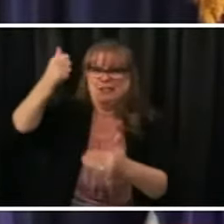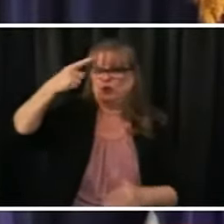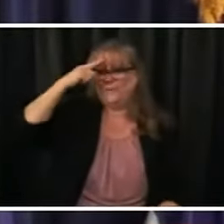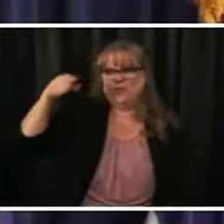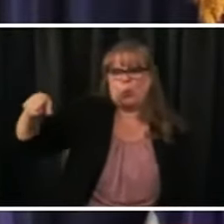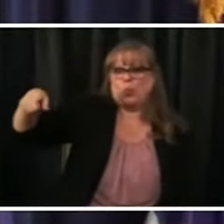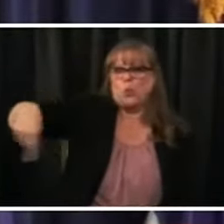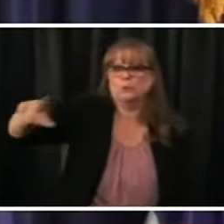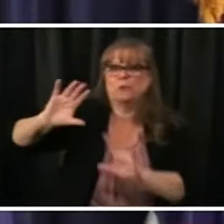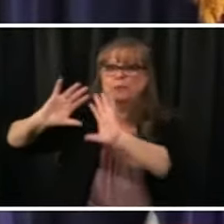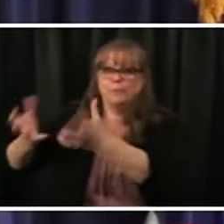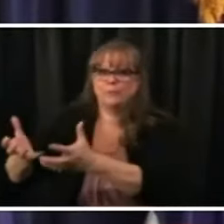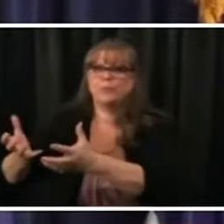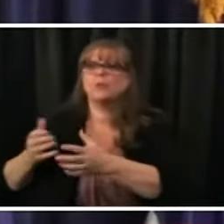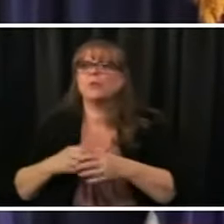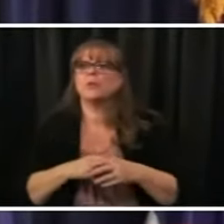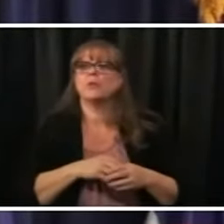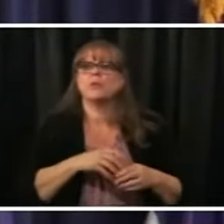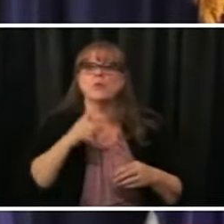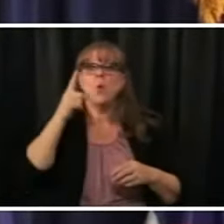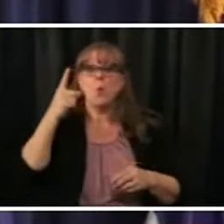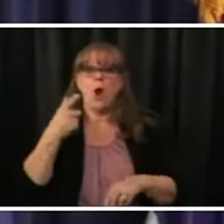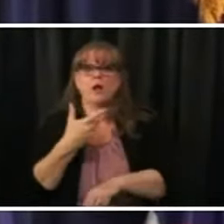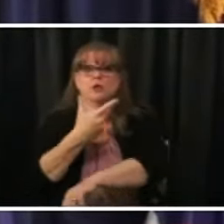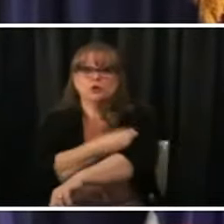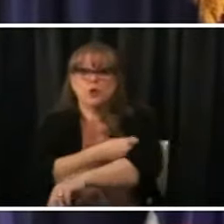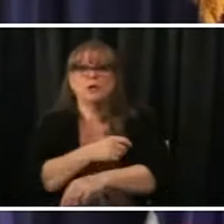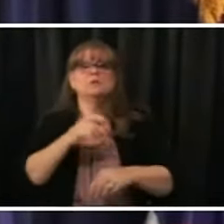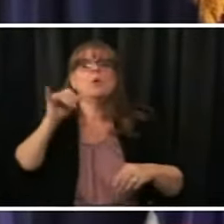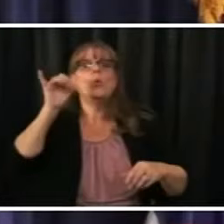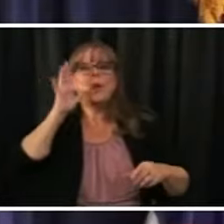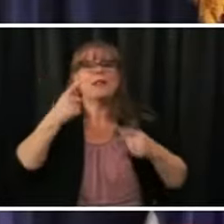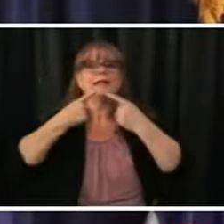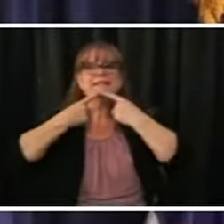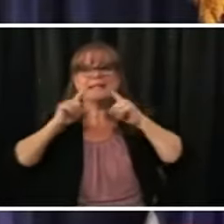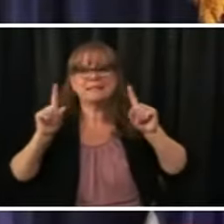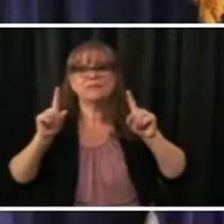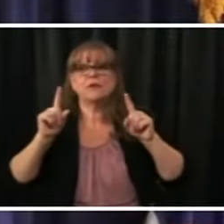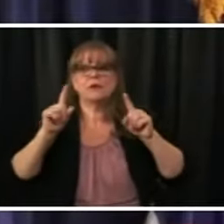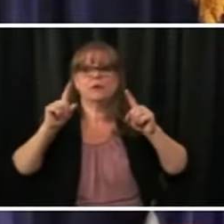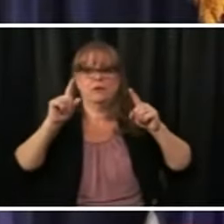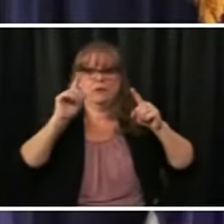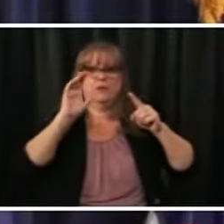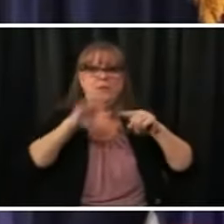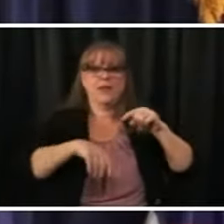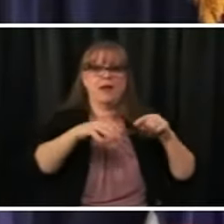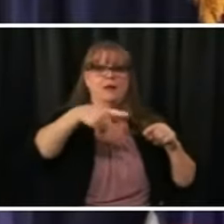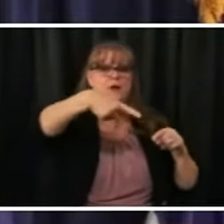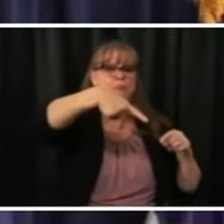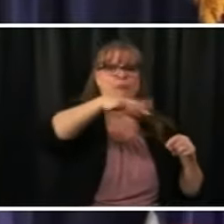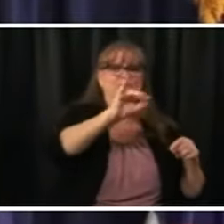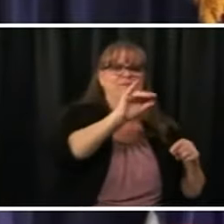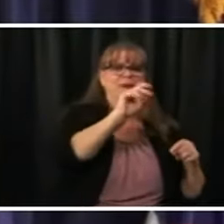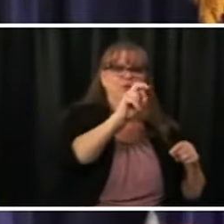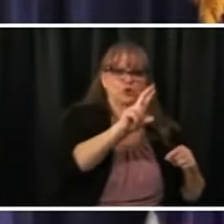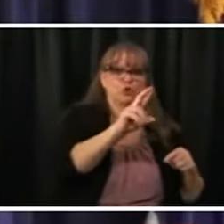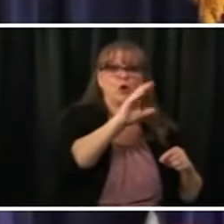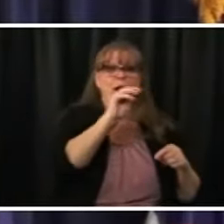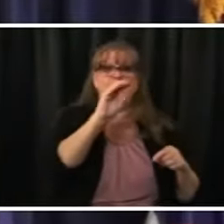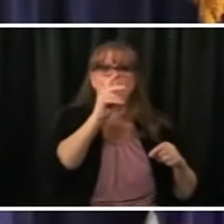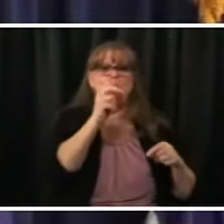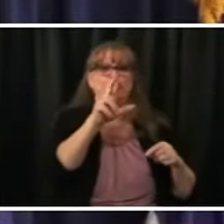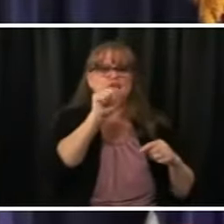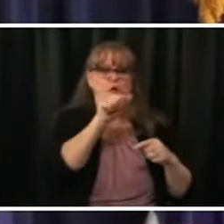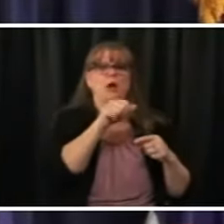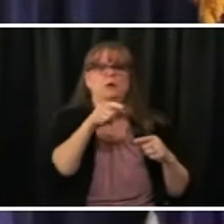dose than Pfizer or Moderna, which are only somewhat effective with 1 dose. And being able to track and make sure that people come back 3 to 4